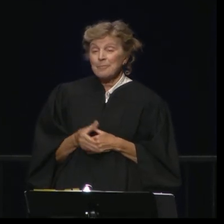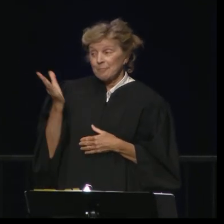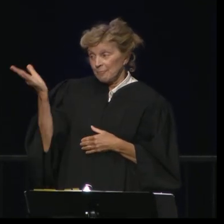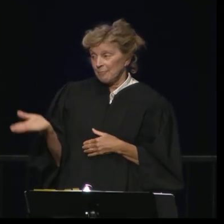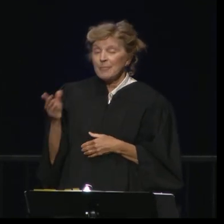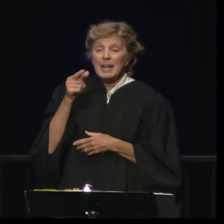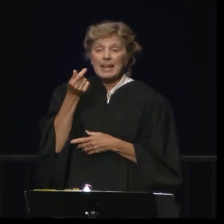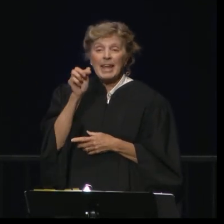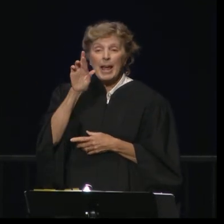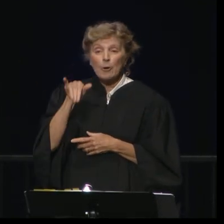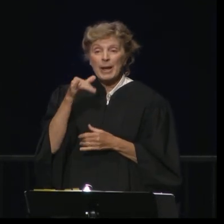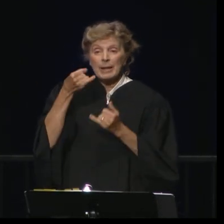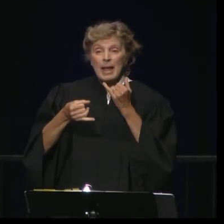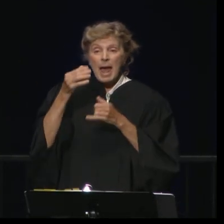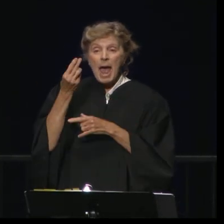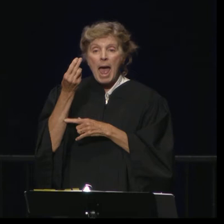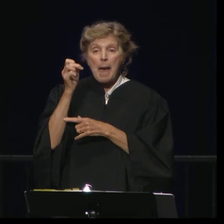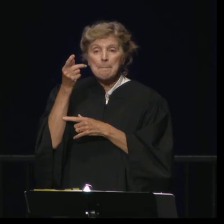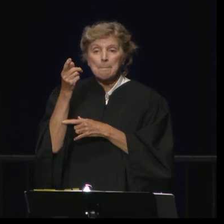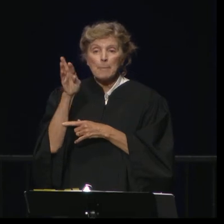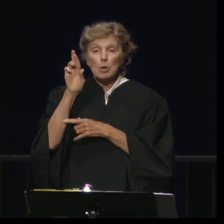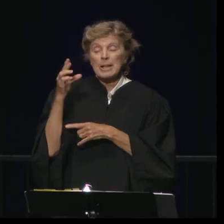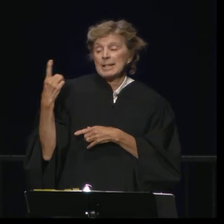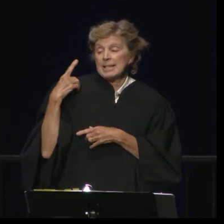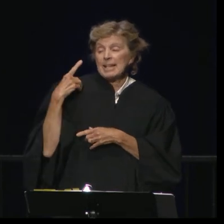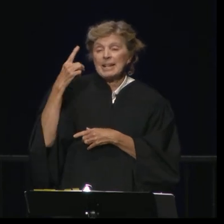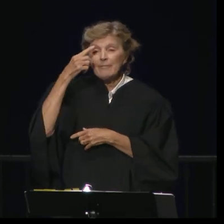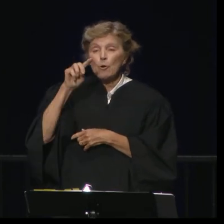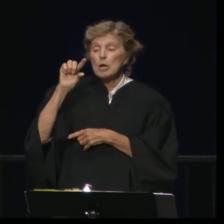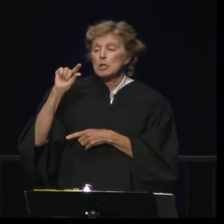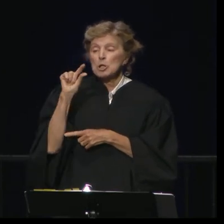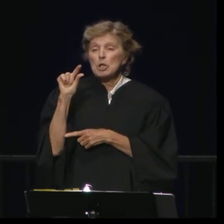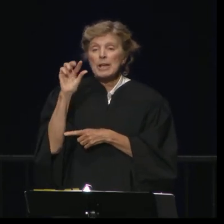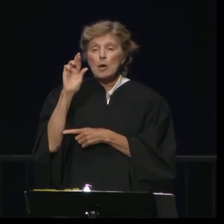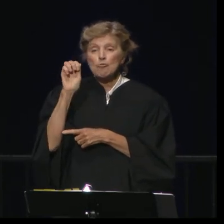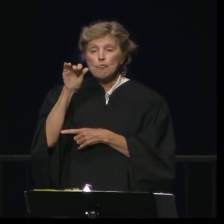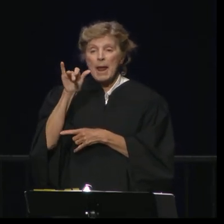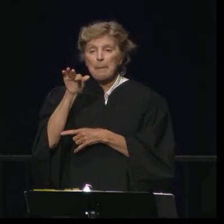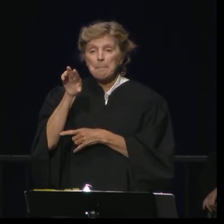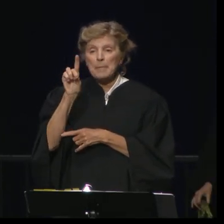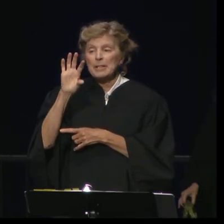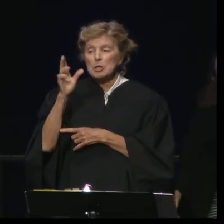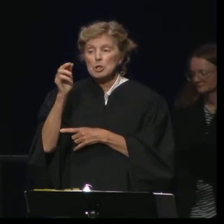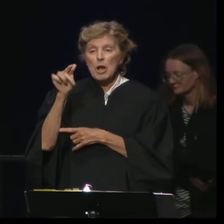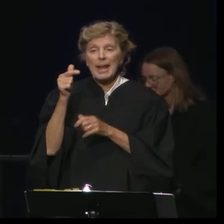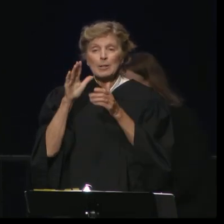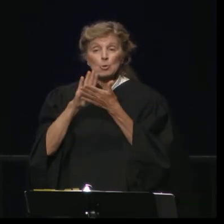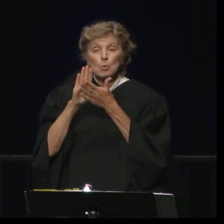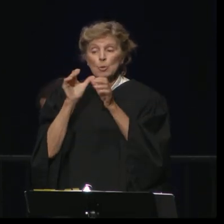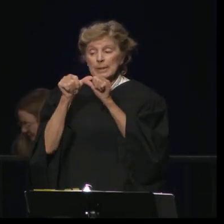Gary Hepburn, Dean of the G. Raymond Chang School of Continuing Education.